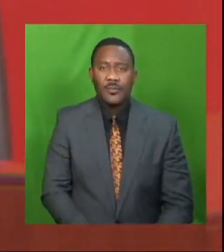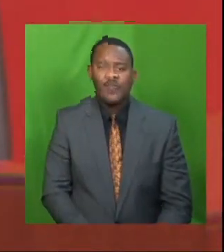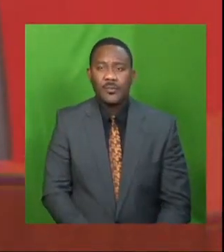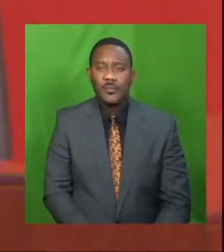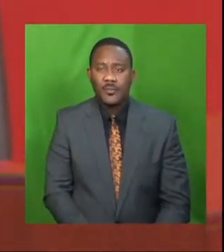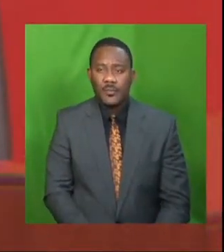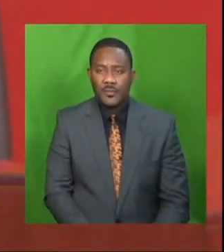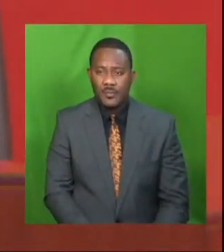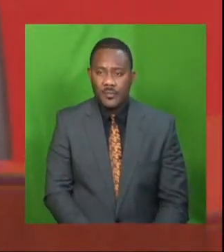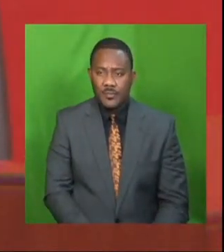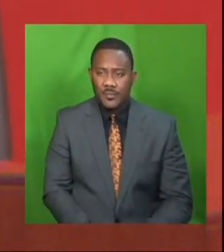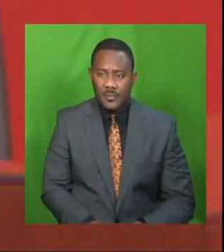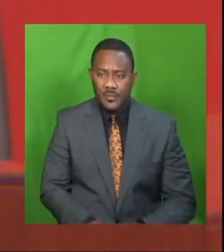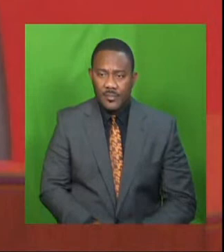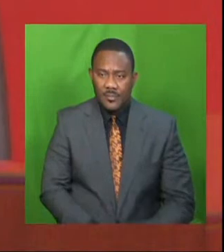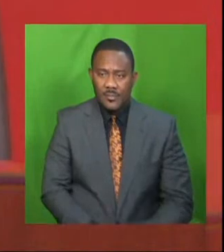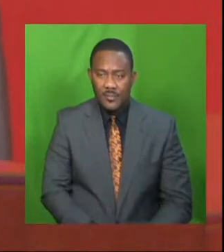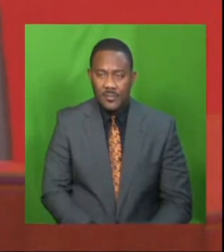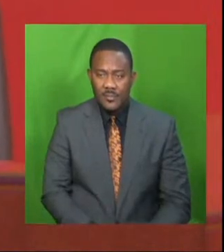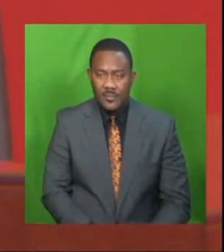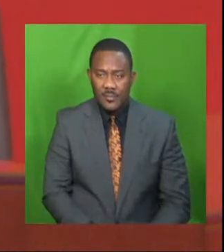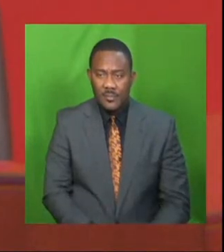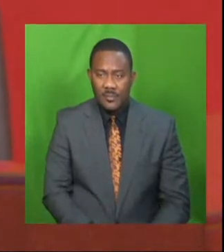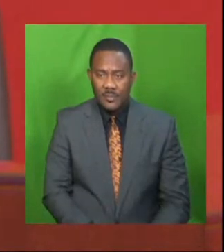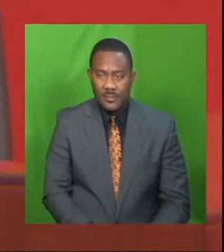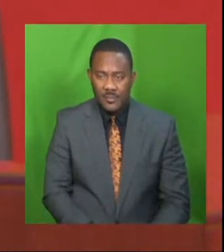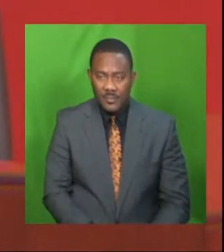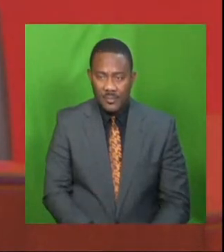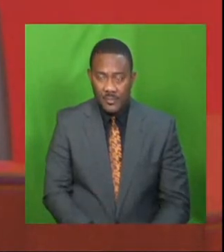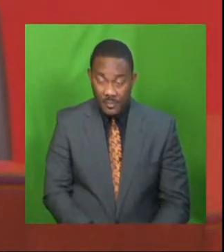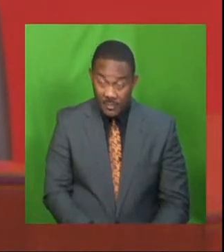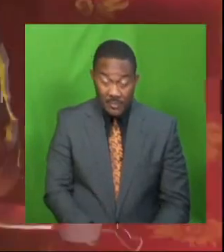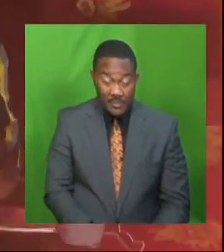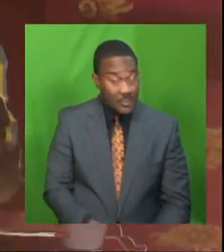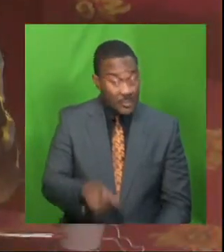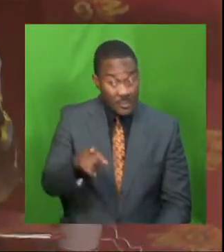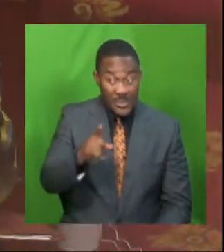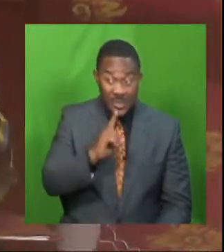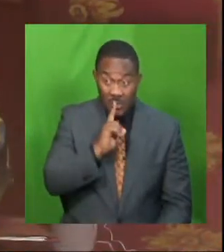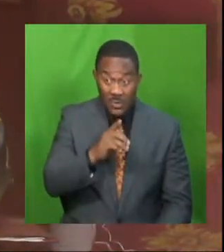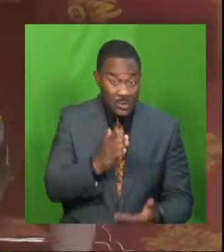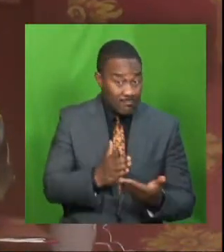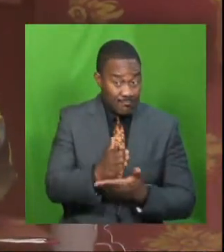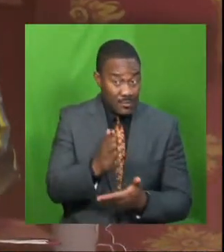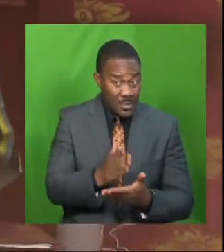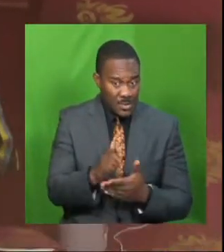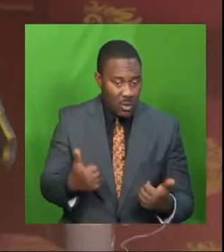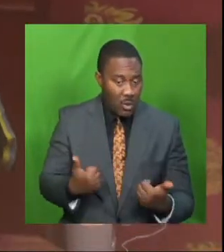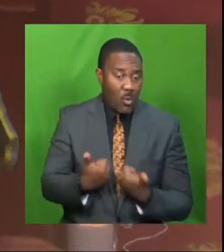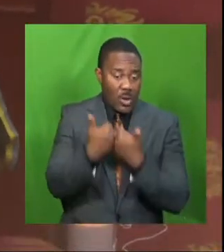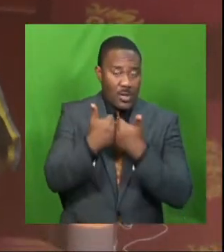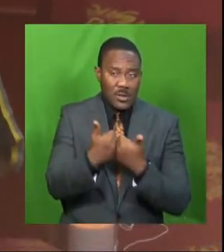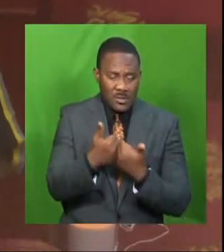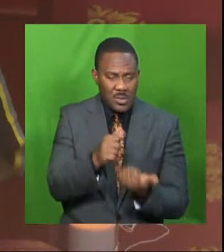Mr. Speaker, thank you once again. Indeed, my colleague is right, Mr. Speaker. It is one of the major challenges we are facing.